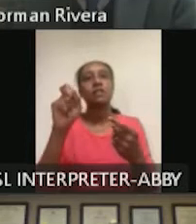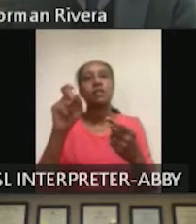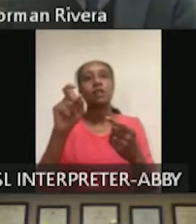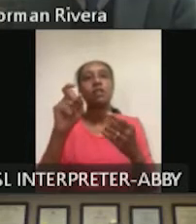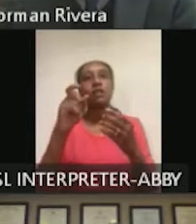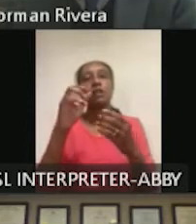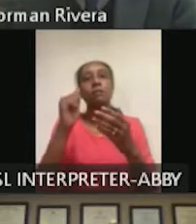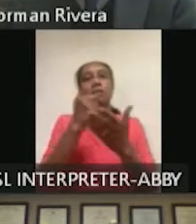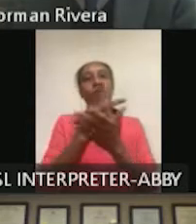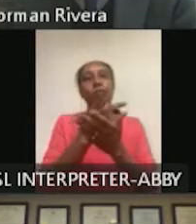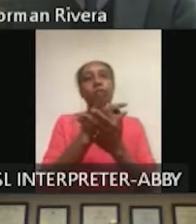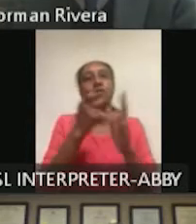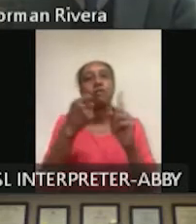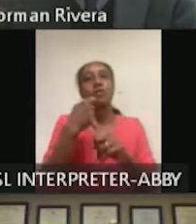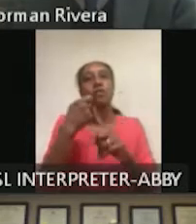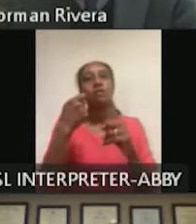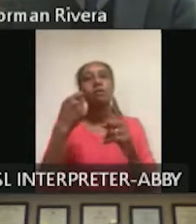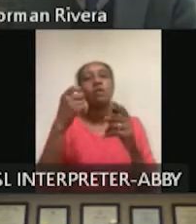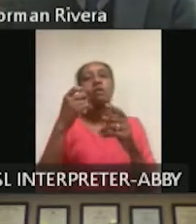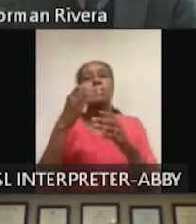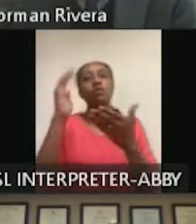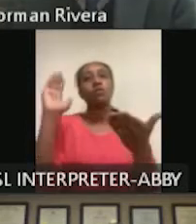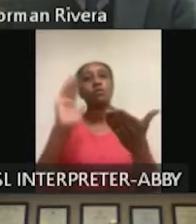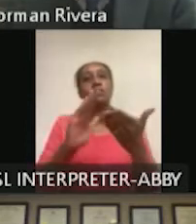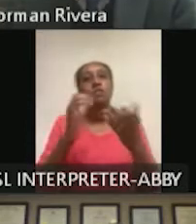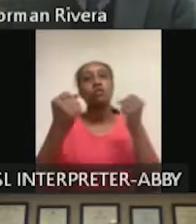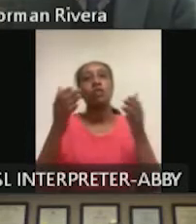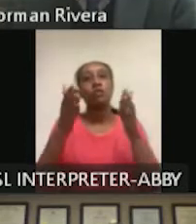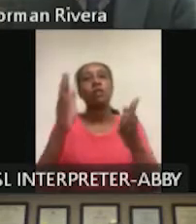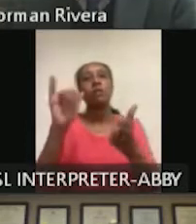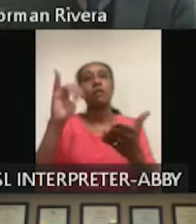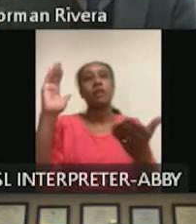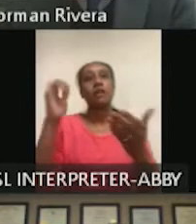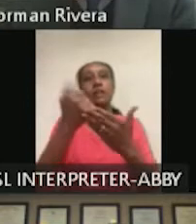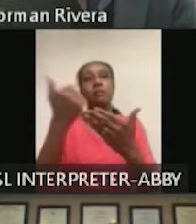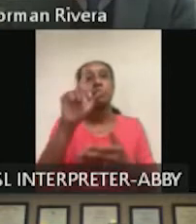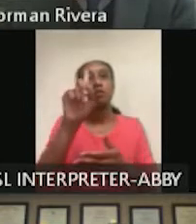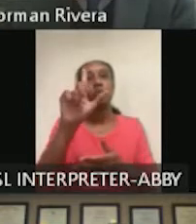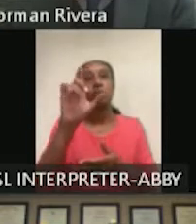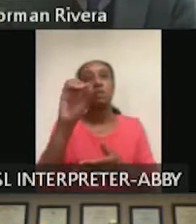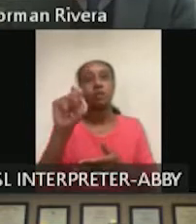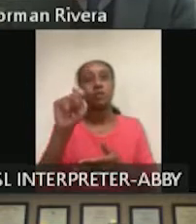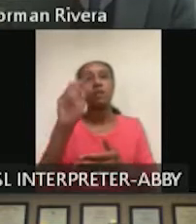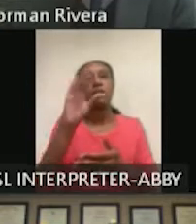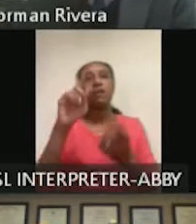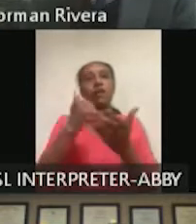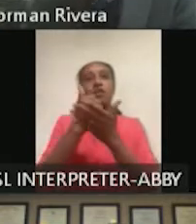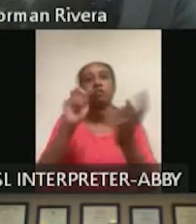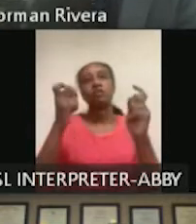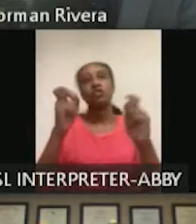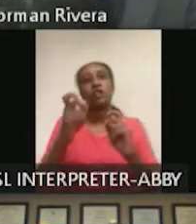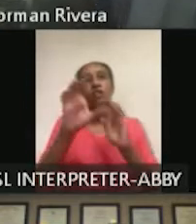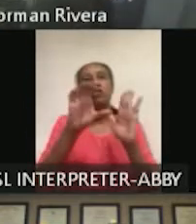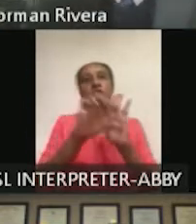approval, reduces the driveways needed by eliminating a lot, and maintains the character of the neighborhood.